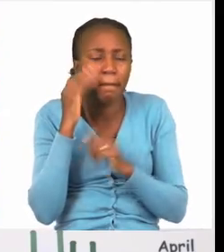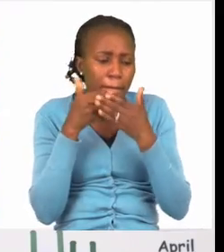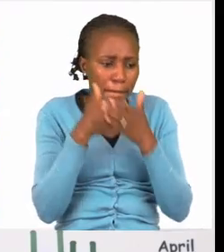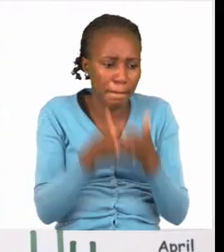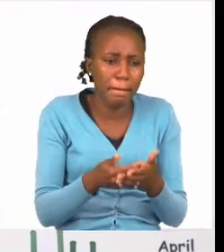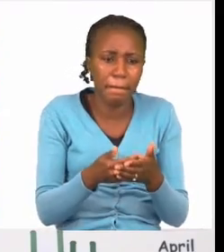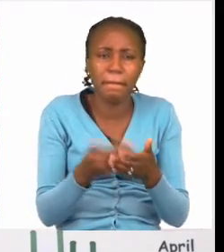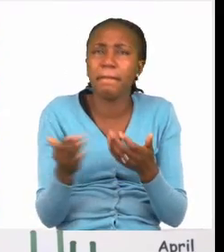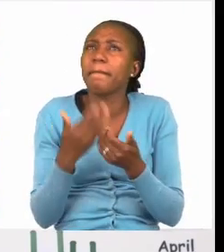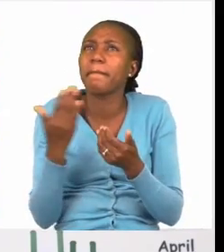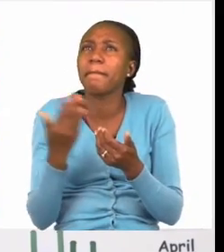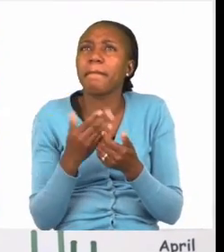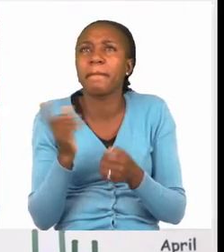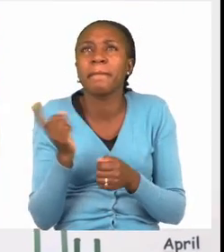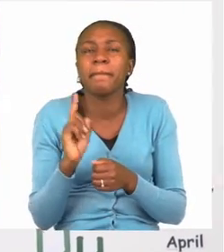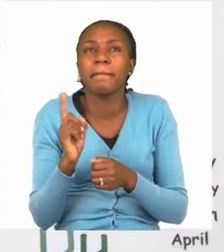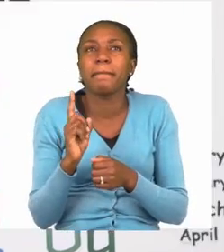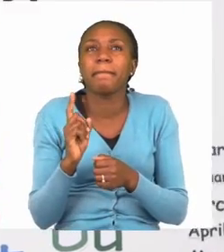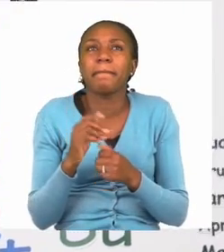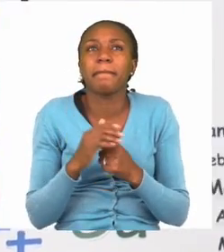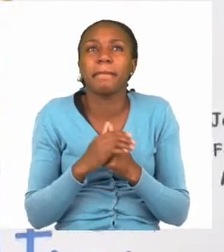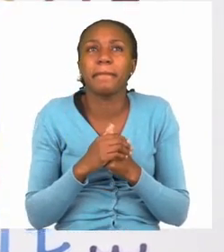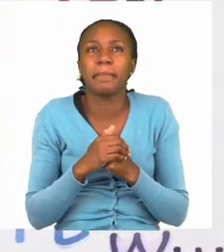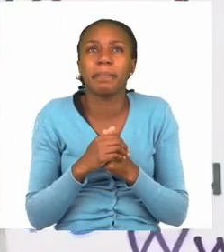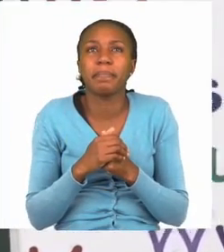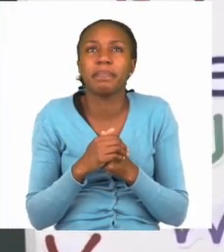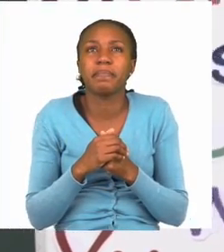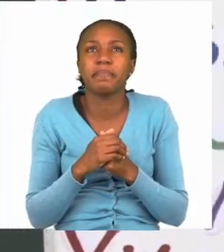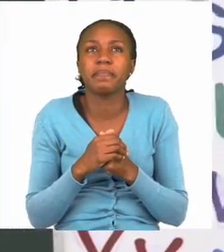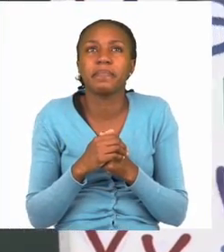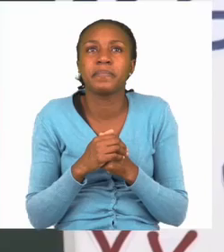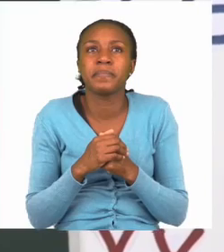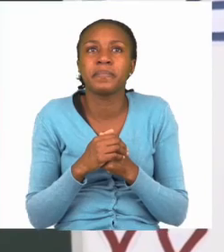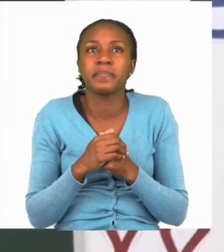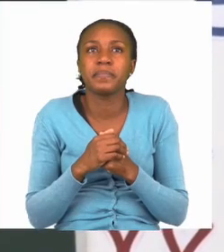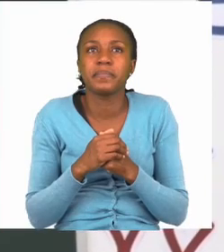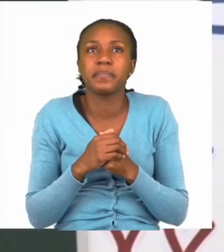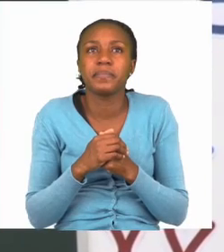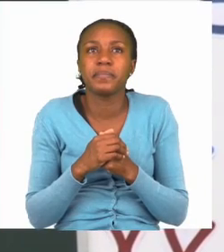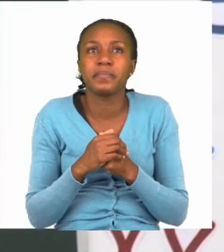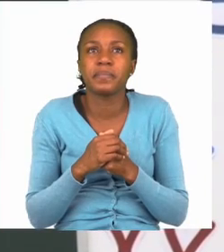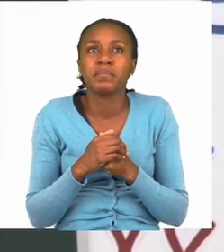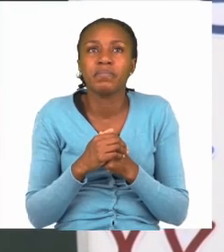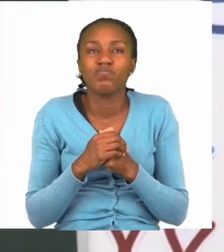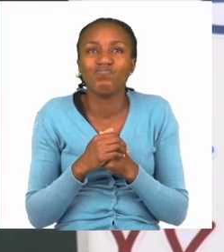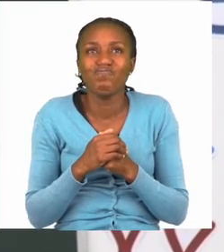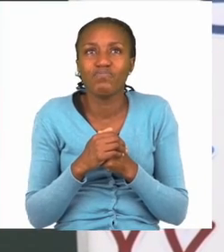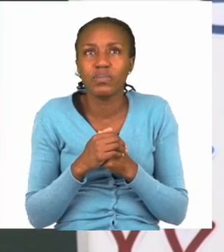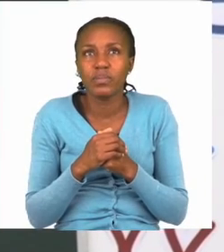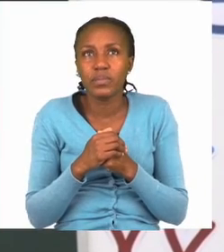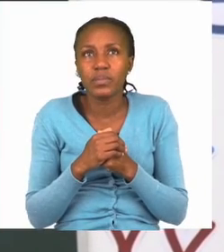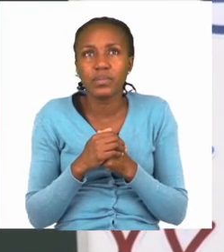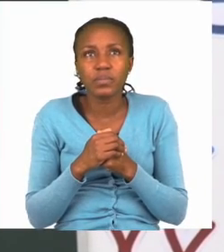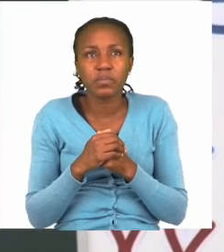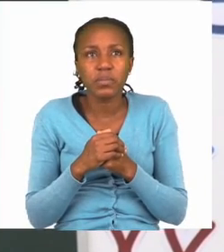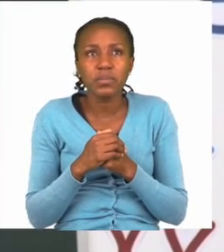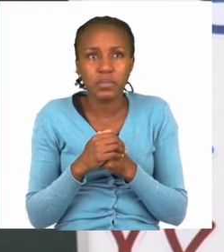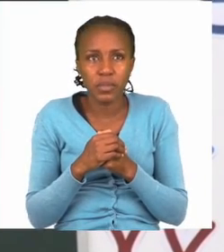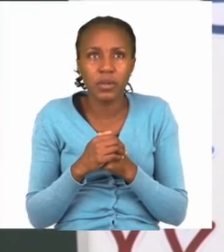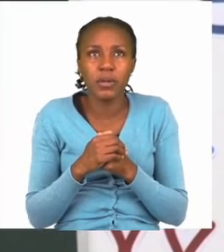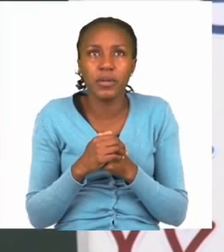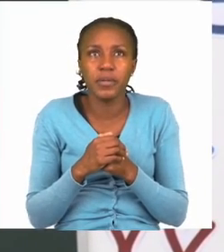for objects to be heavier than, lighter than, or the same as. So I'm going to start with these